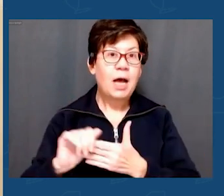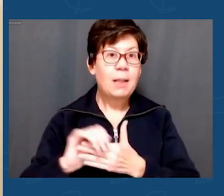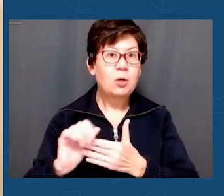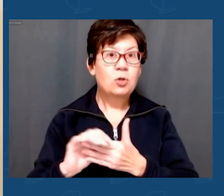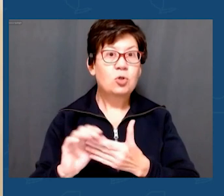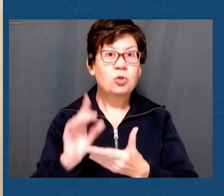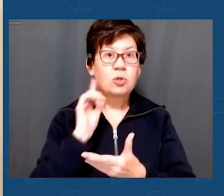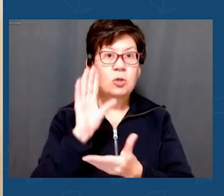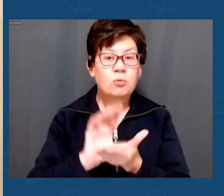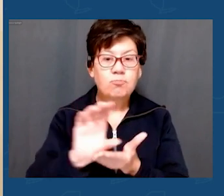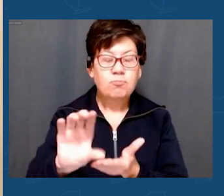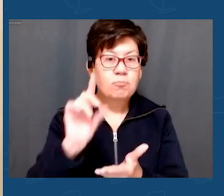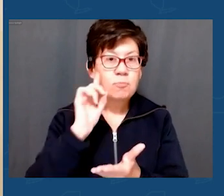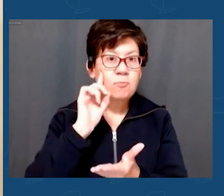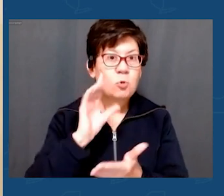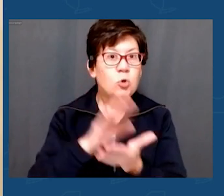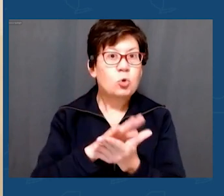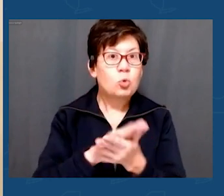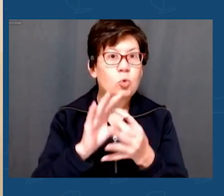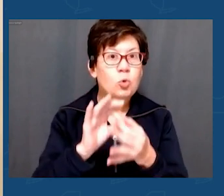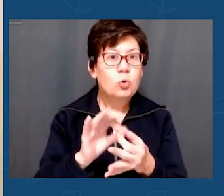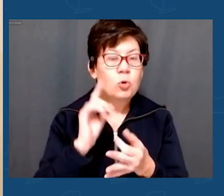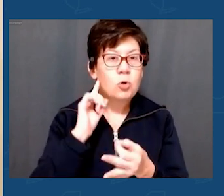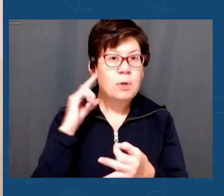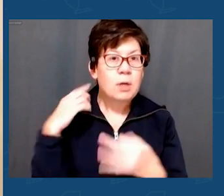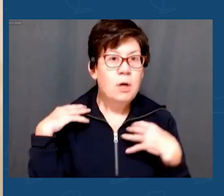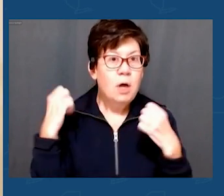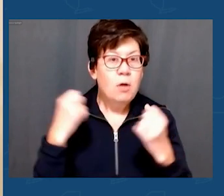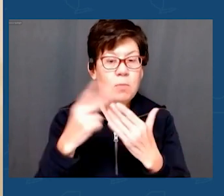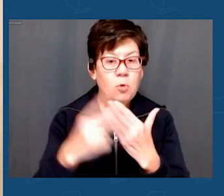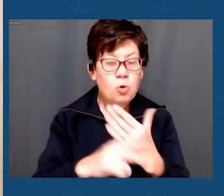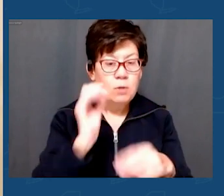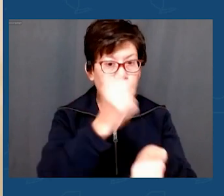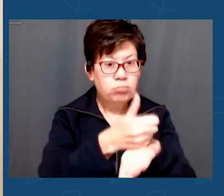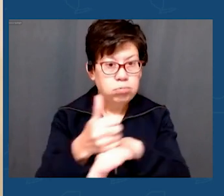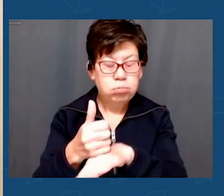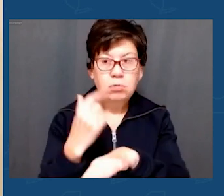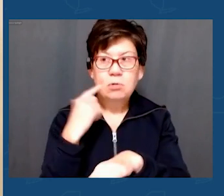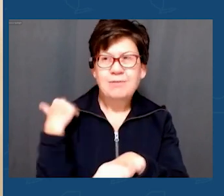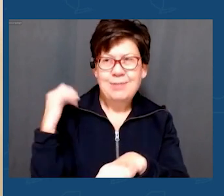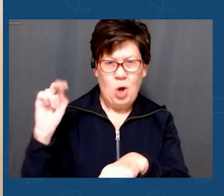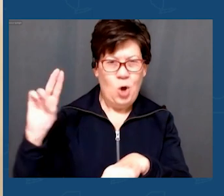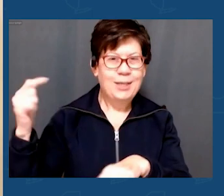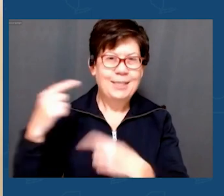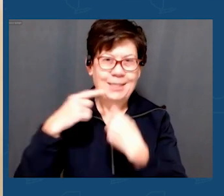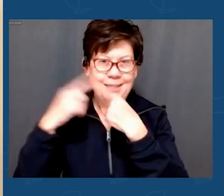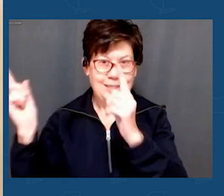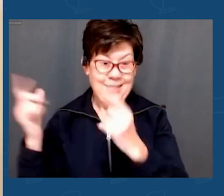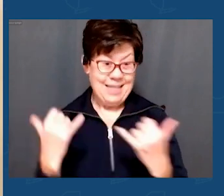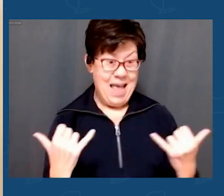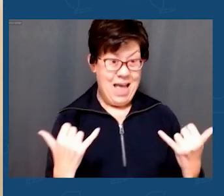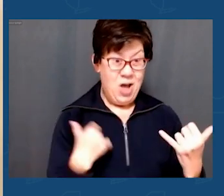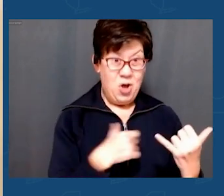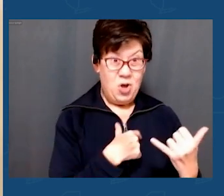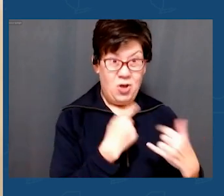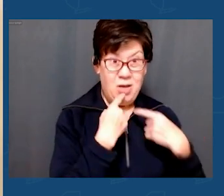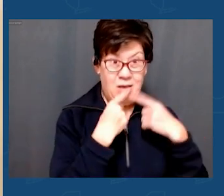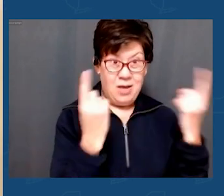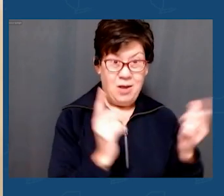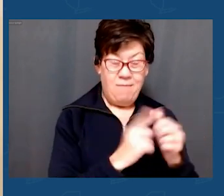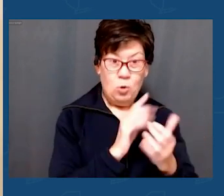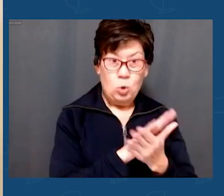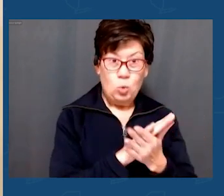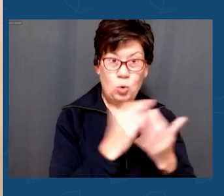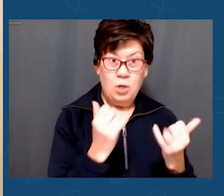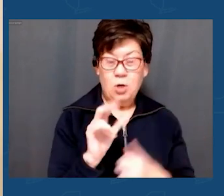We announced the opening of this program in August. Today we announced that the first schools are receiving anywhere from $25,000 to